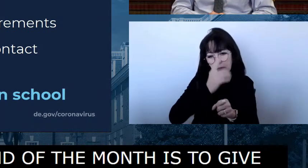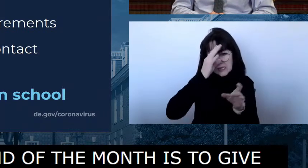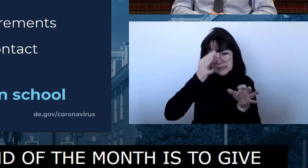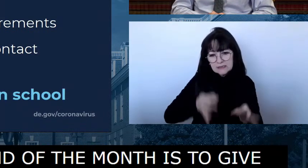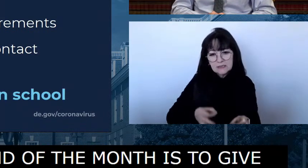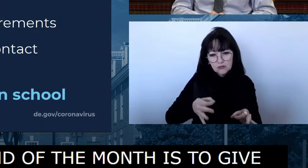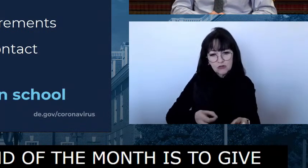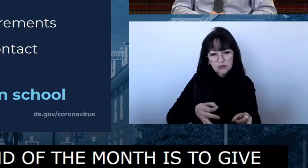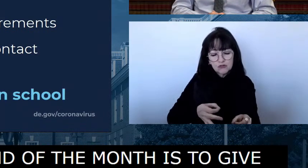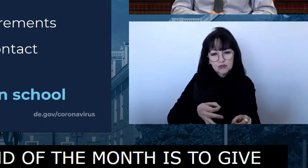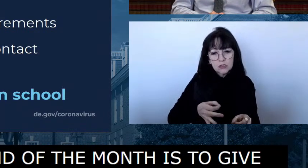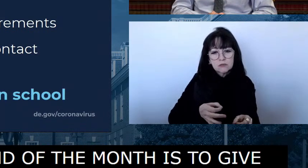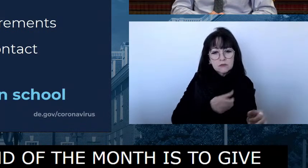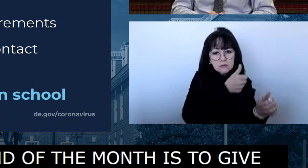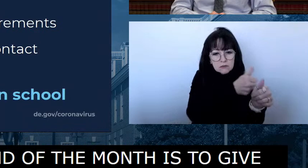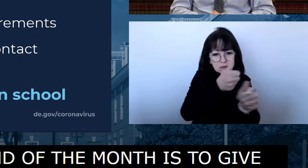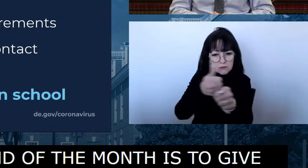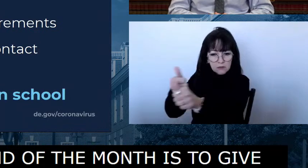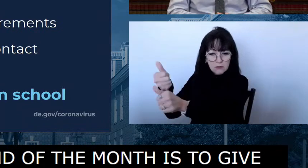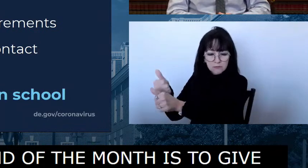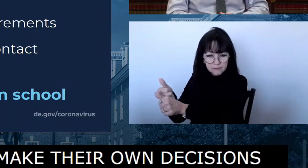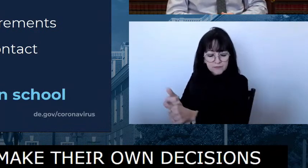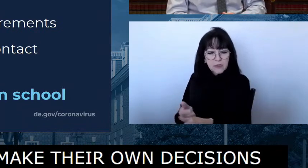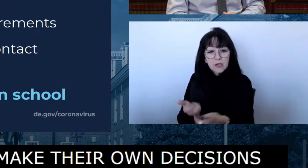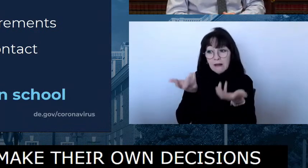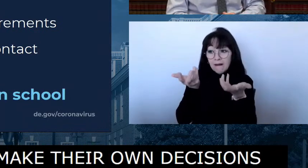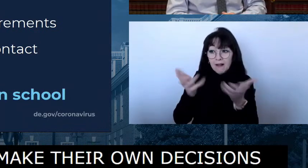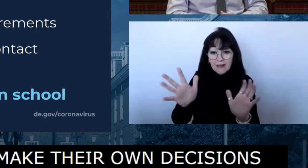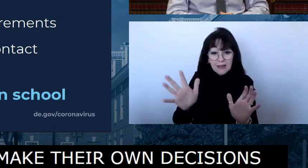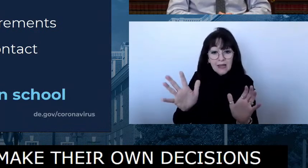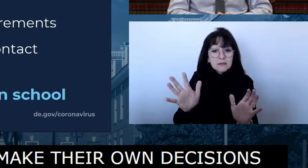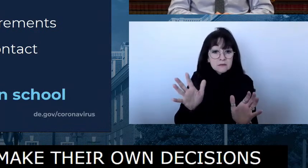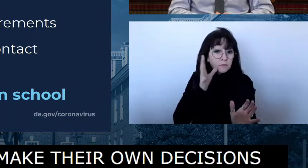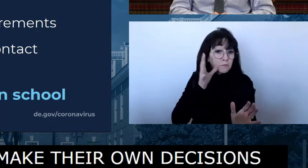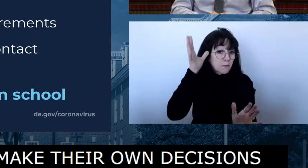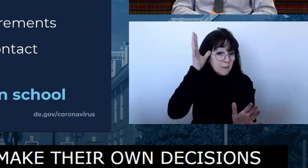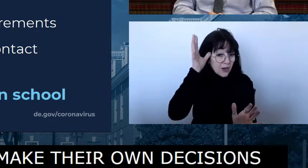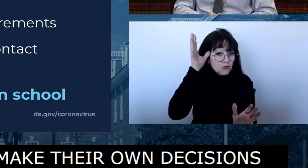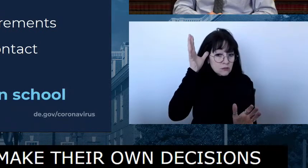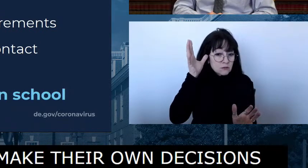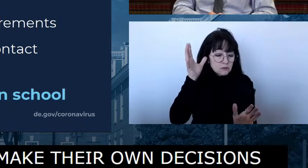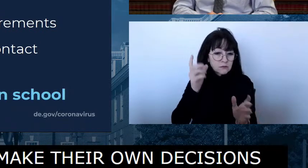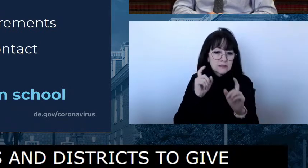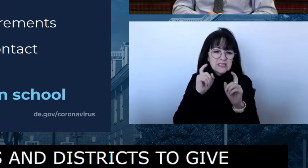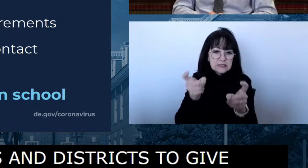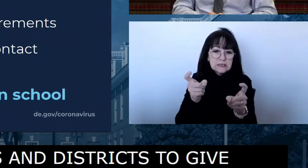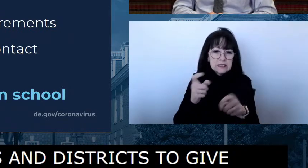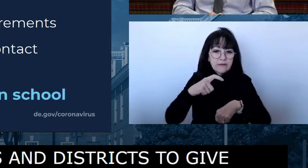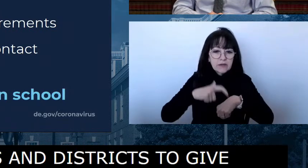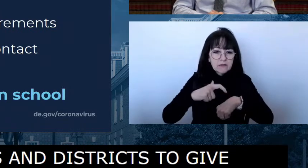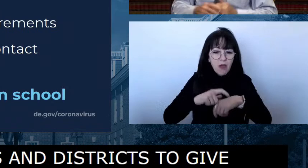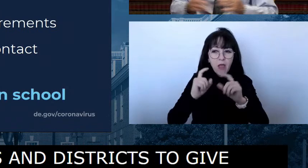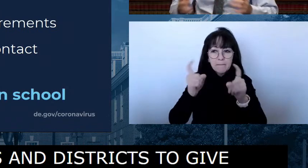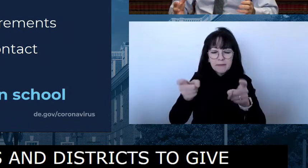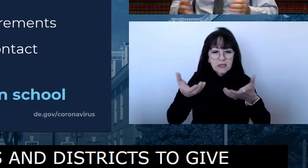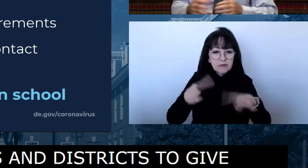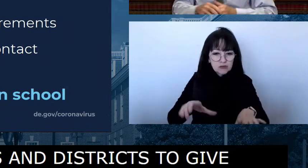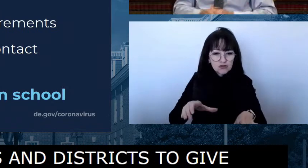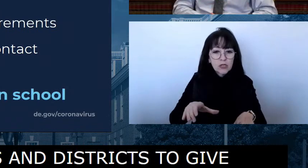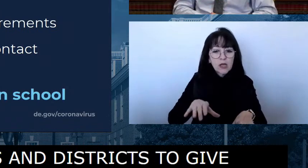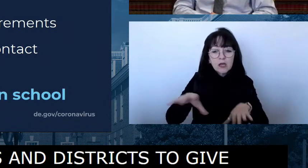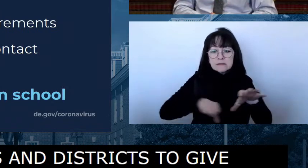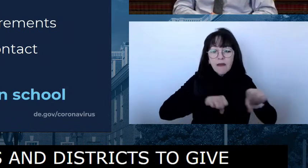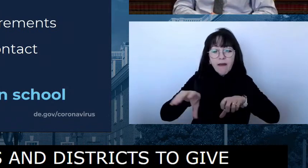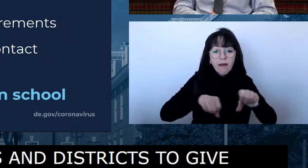give parents the opportunity to get their children vaccinated, giving them that extra protection, the